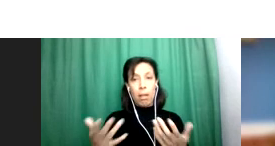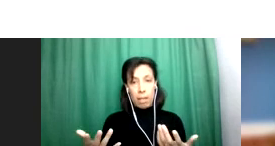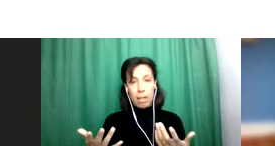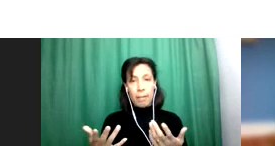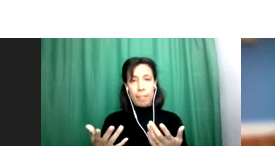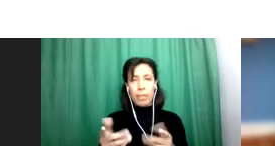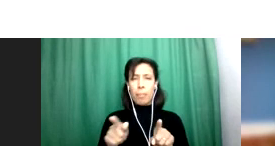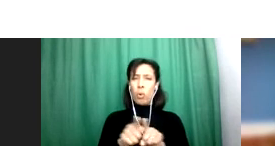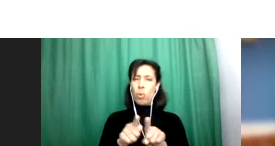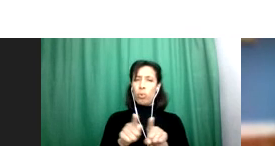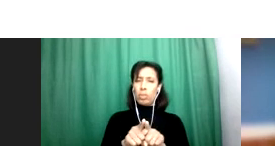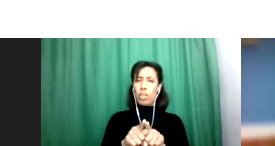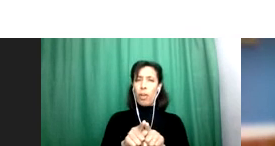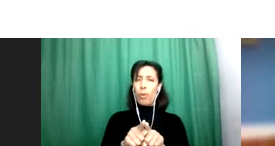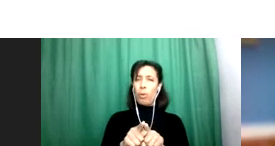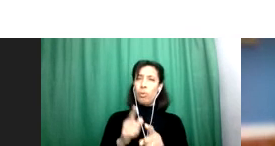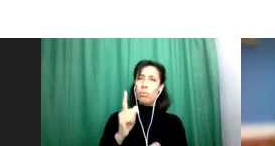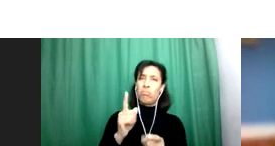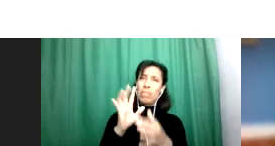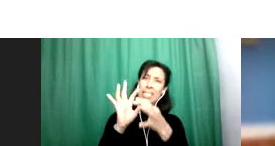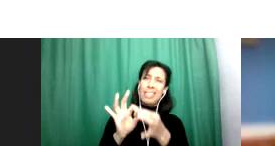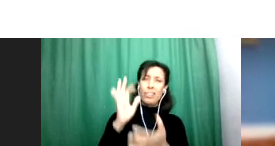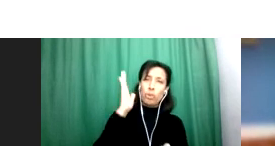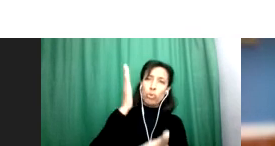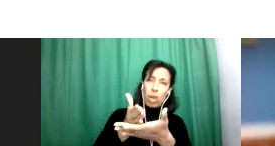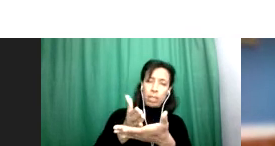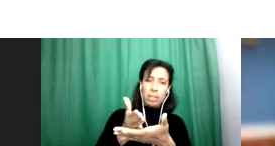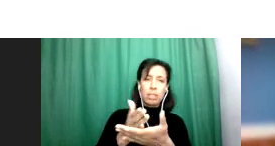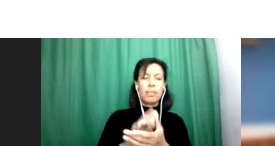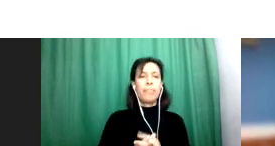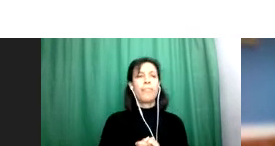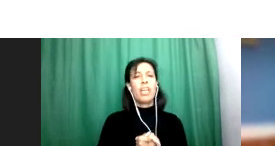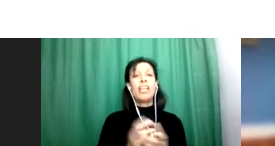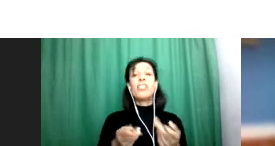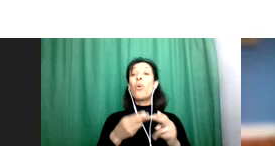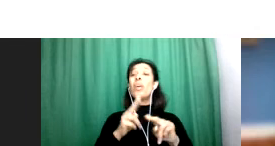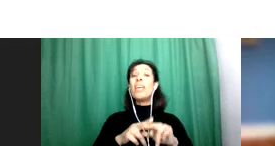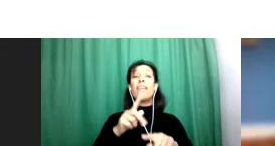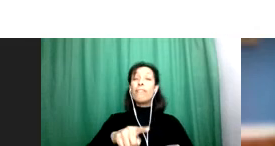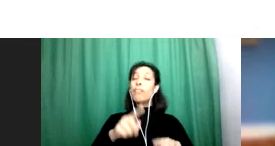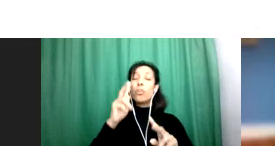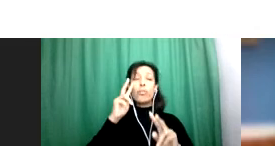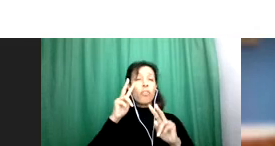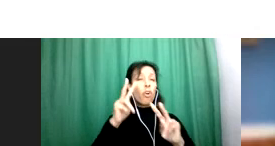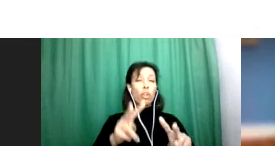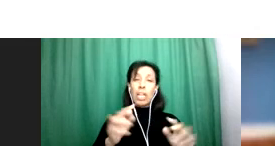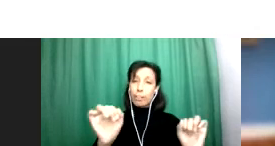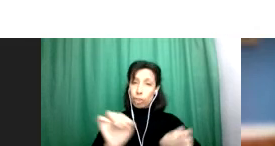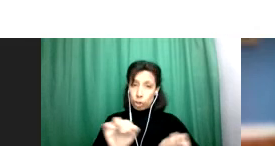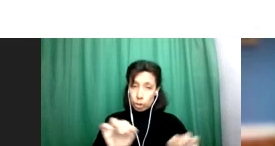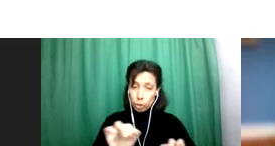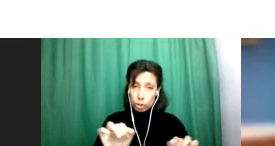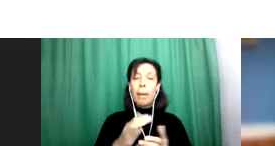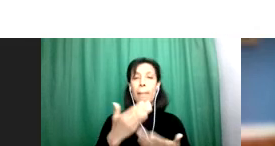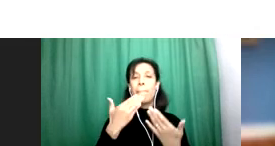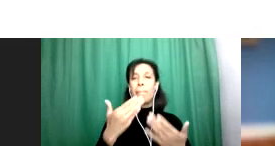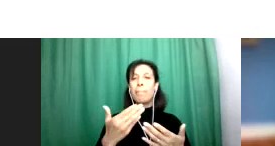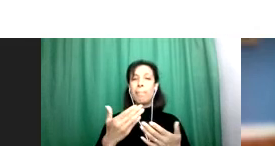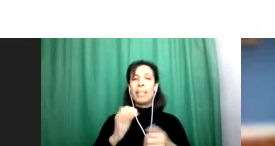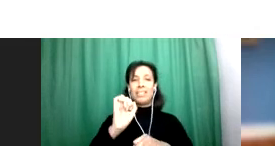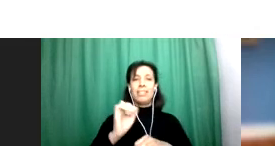classroom. So spend some time, if you've not done so already, spend some time exploring the Cambridge